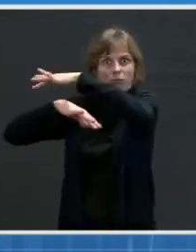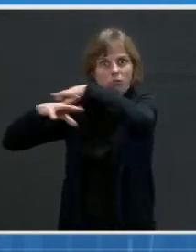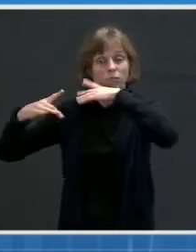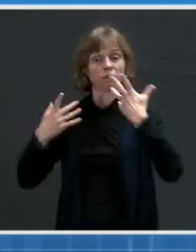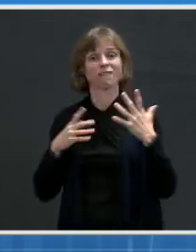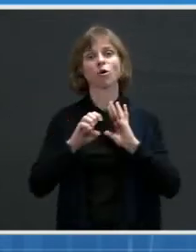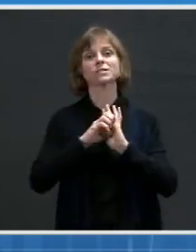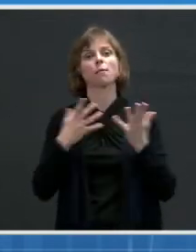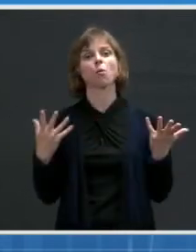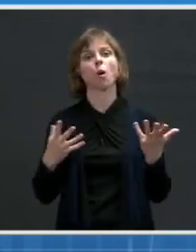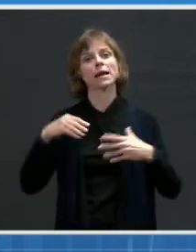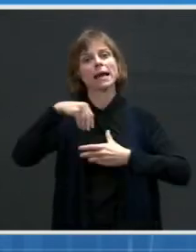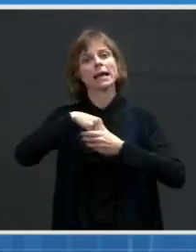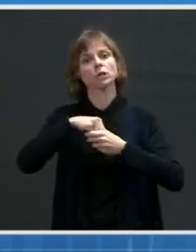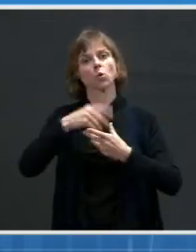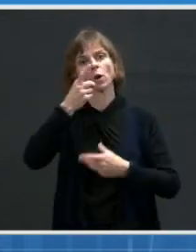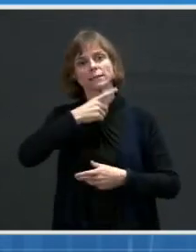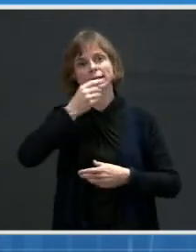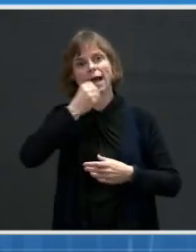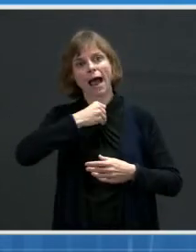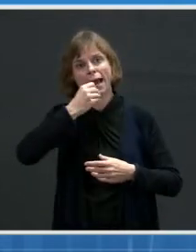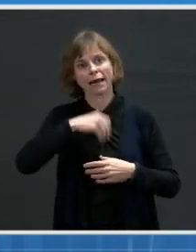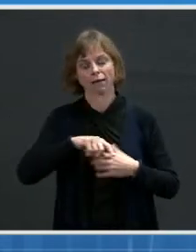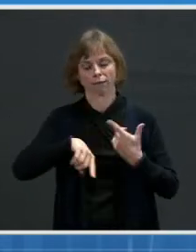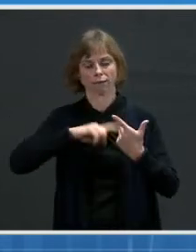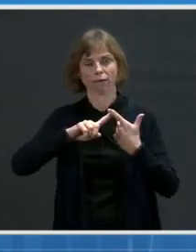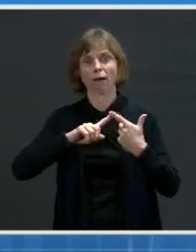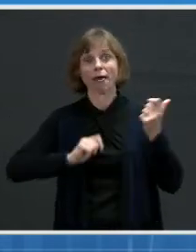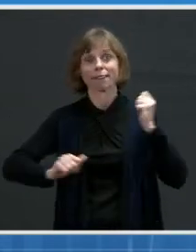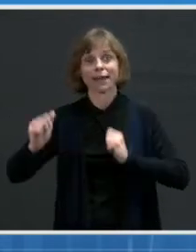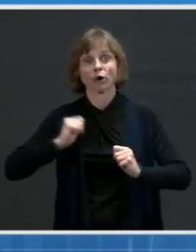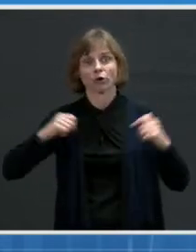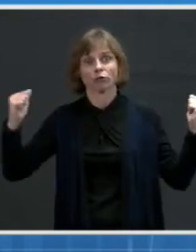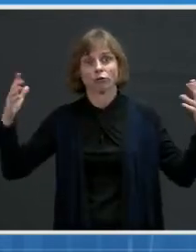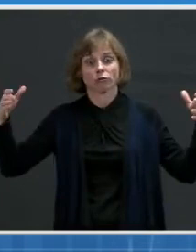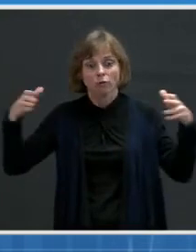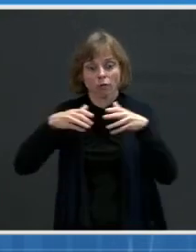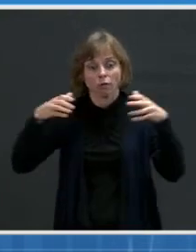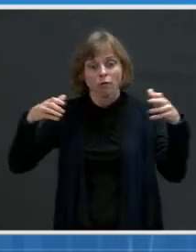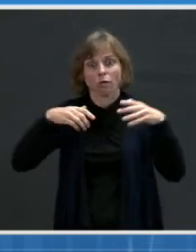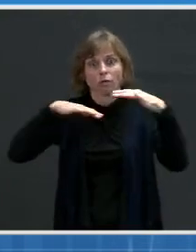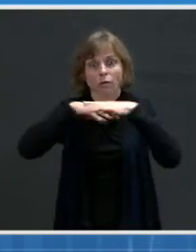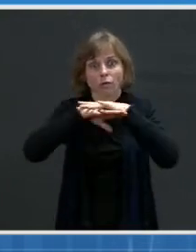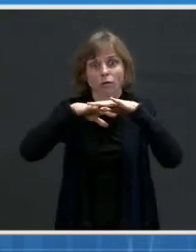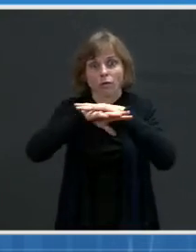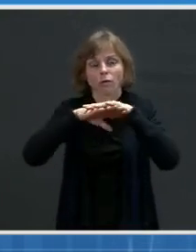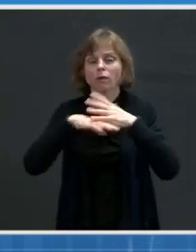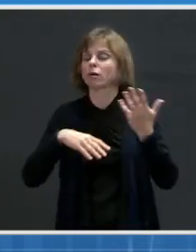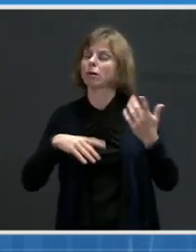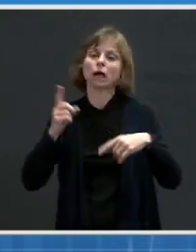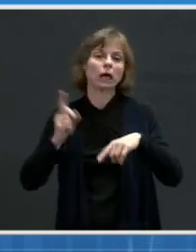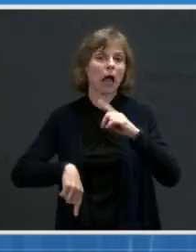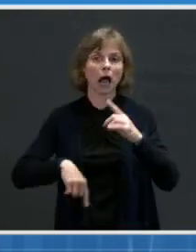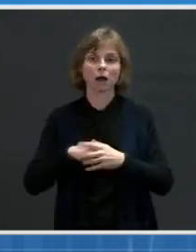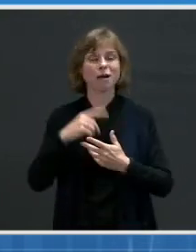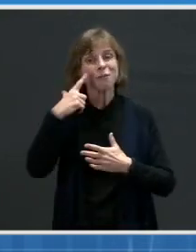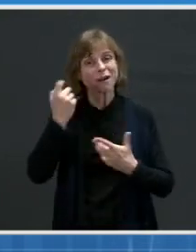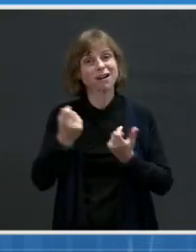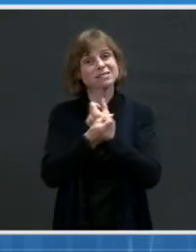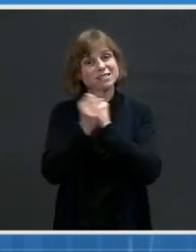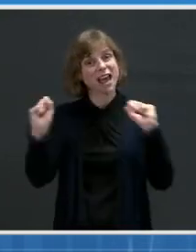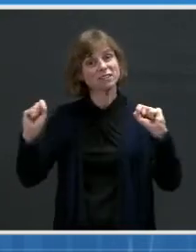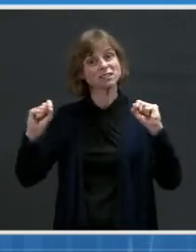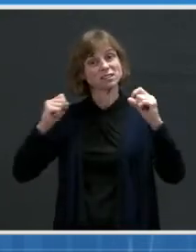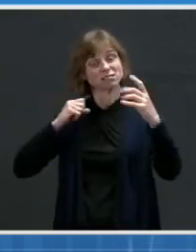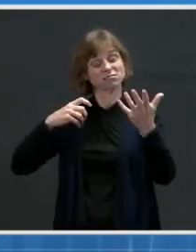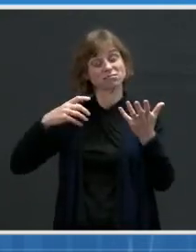indoor dining, theaters, places where people congregate. That's because of the safety of society. You yourself,